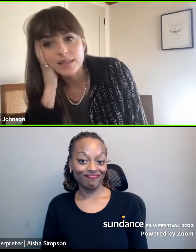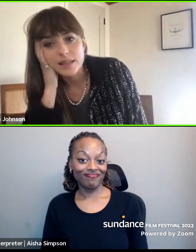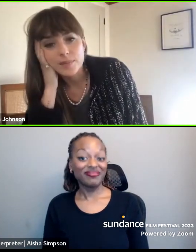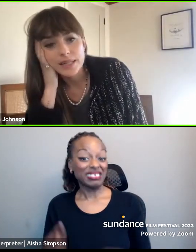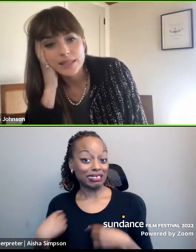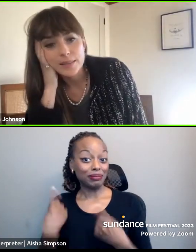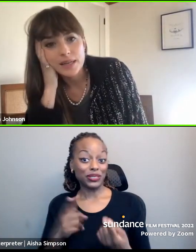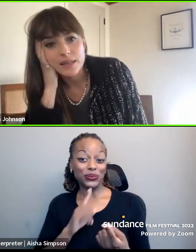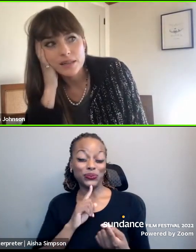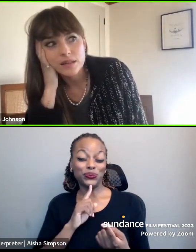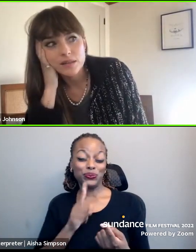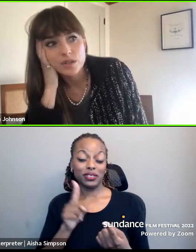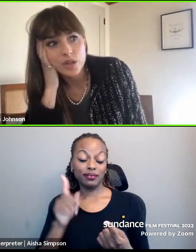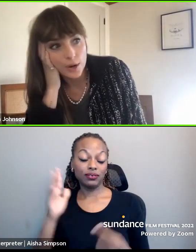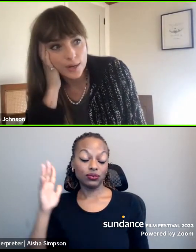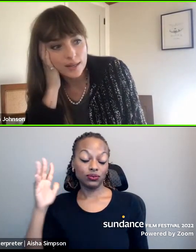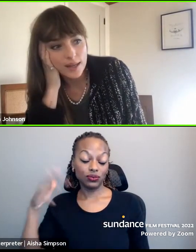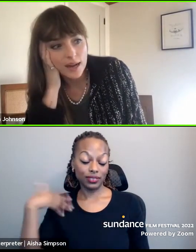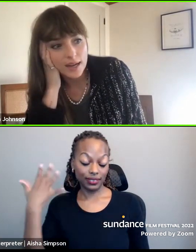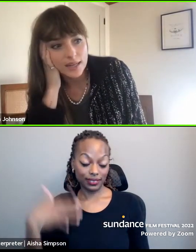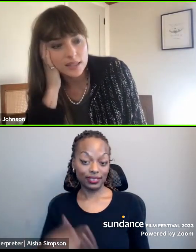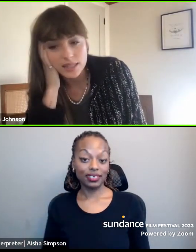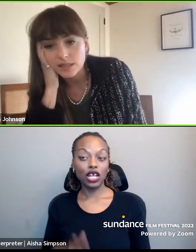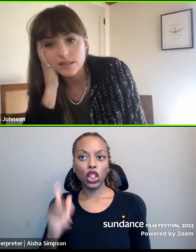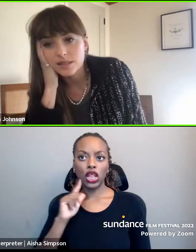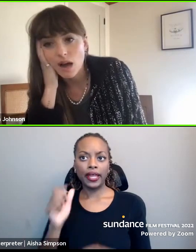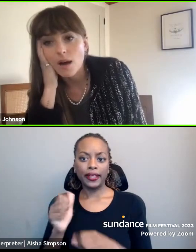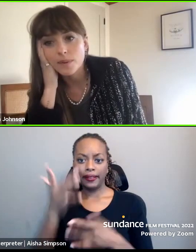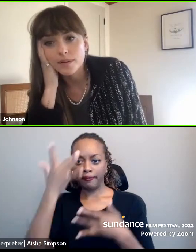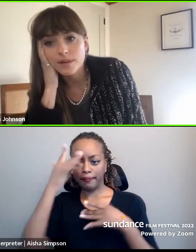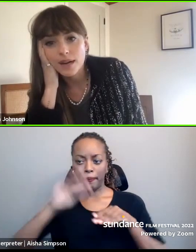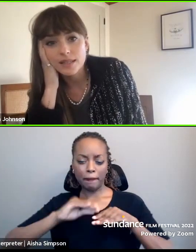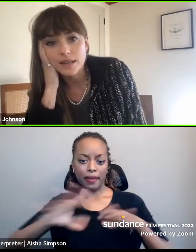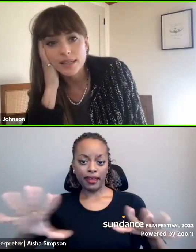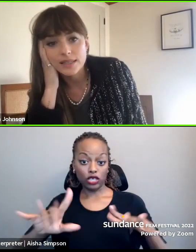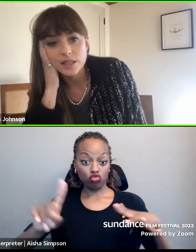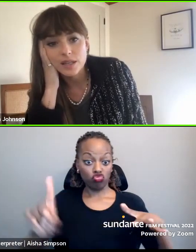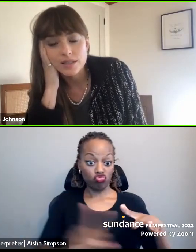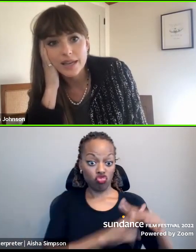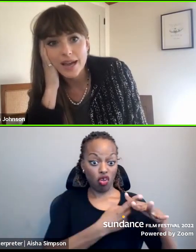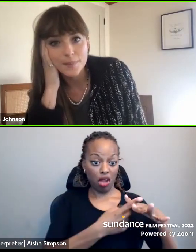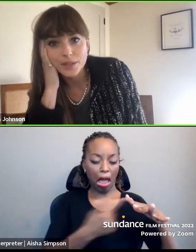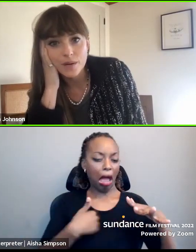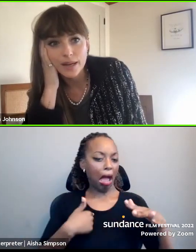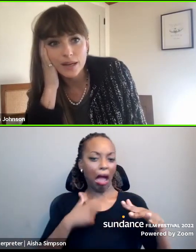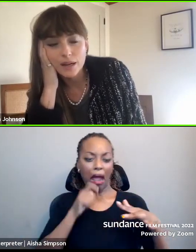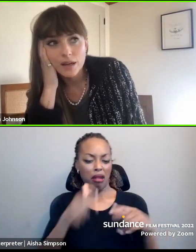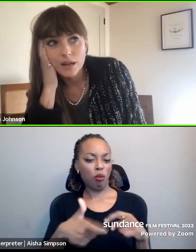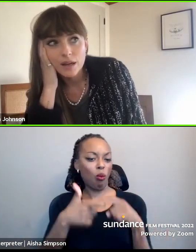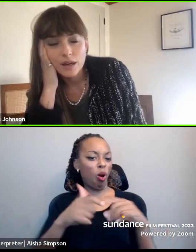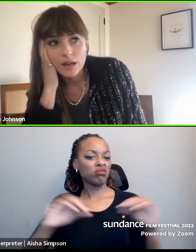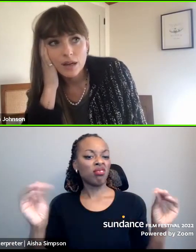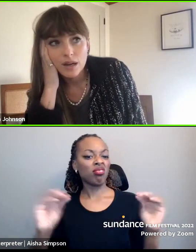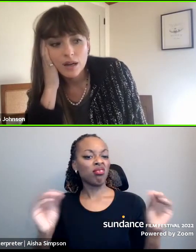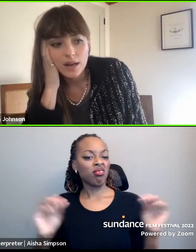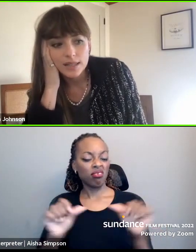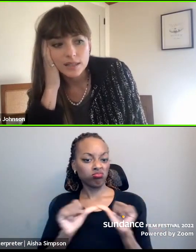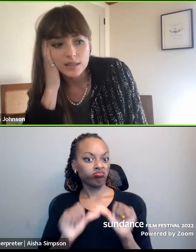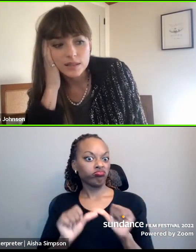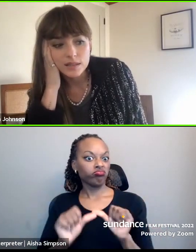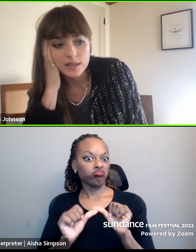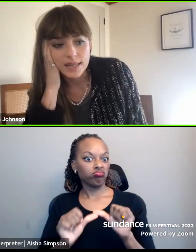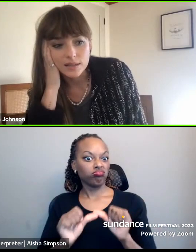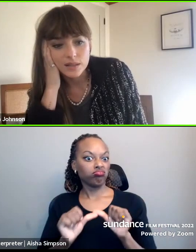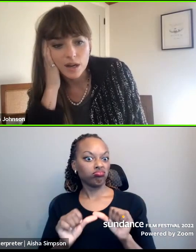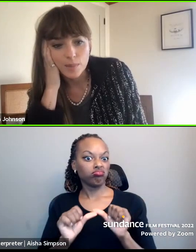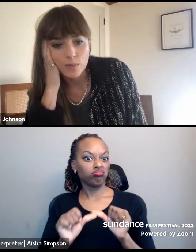crazy. It's like the pandemic started and I didn't stop. I just kept going